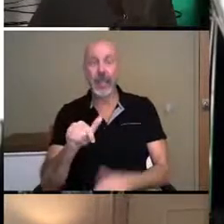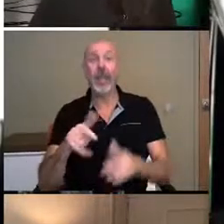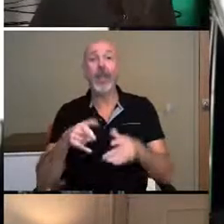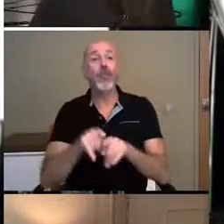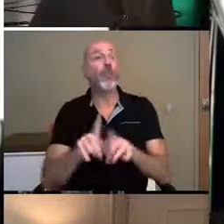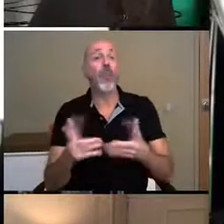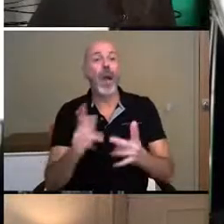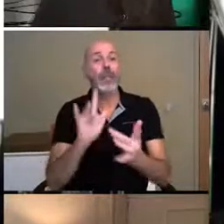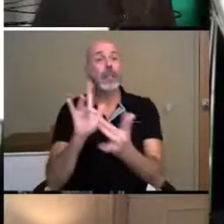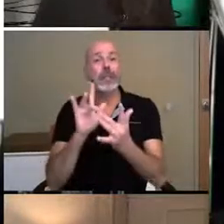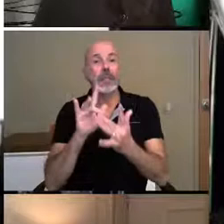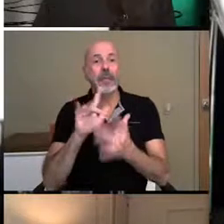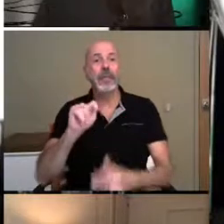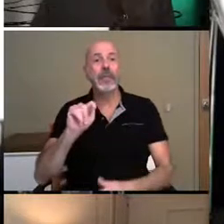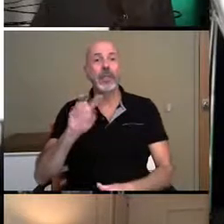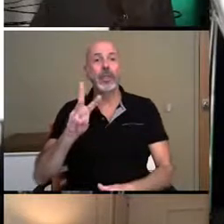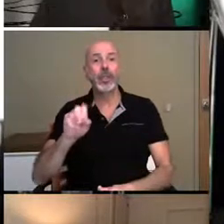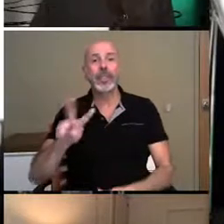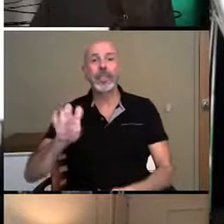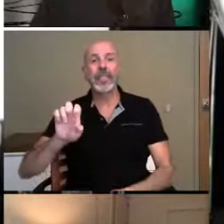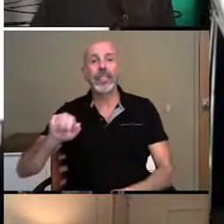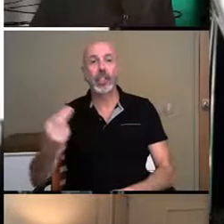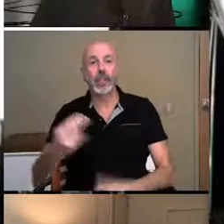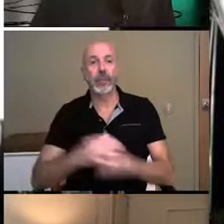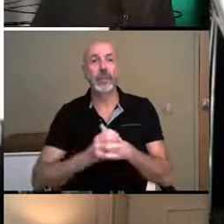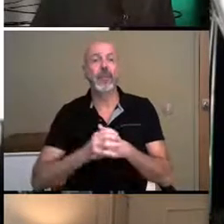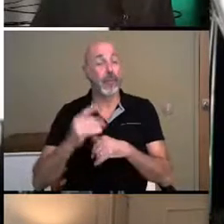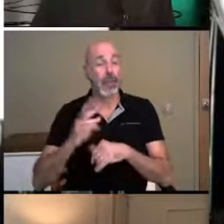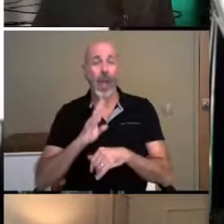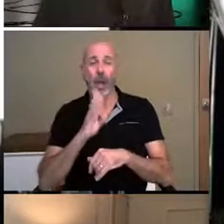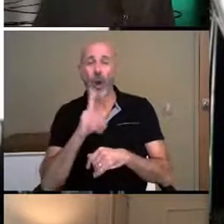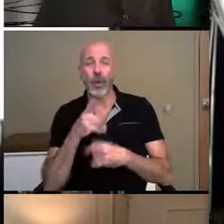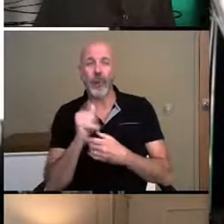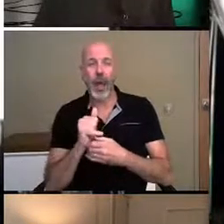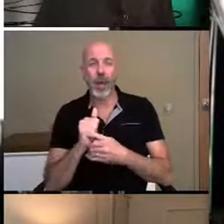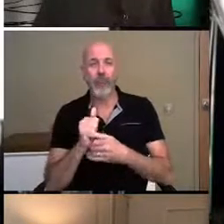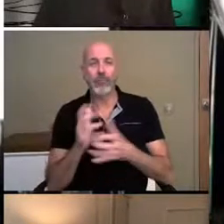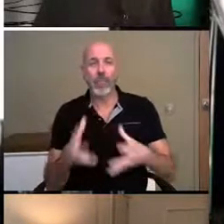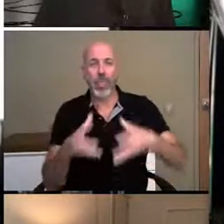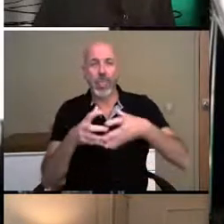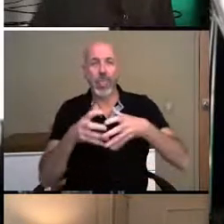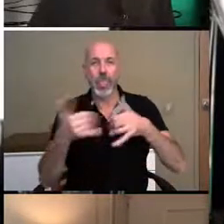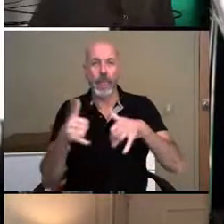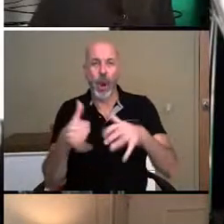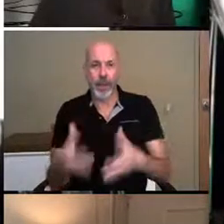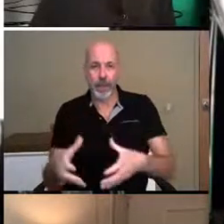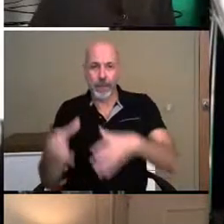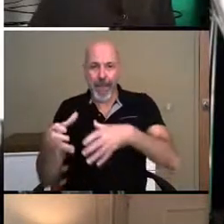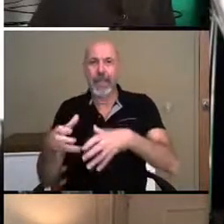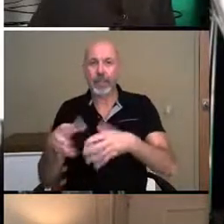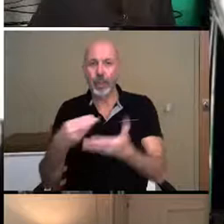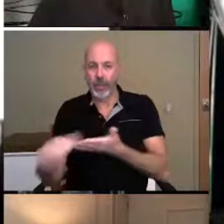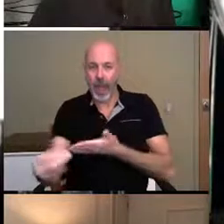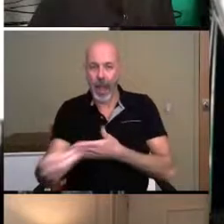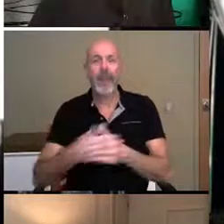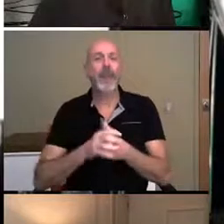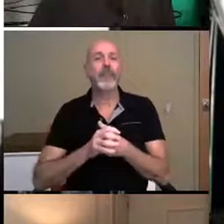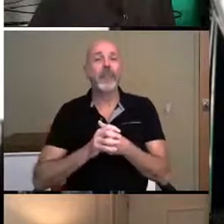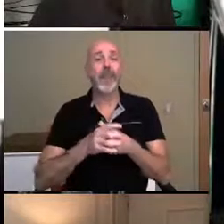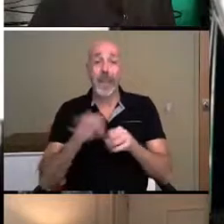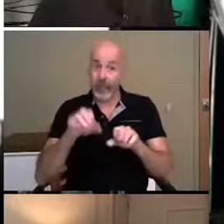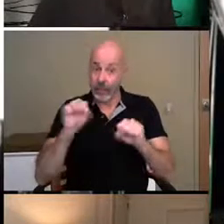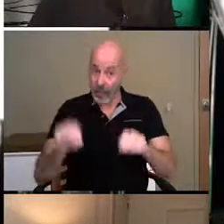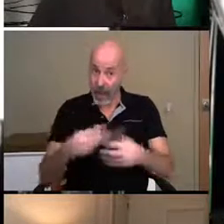I've talked about the Pride party packs to go, and you definitely want to patronize the party packs if you